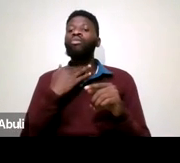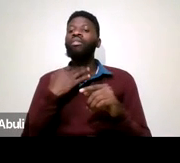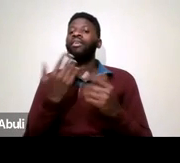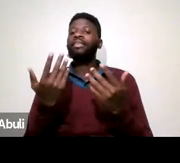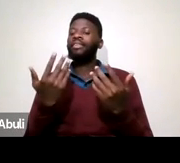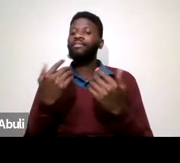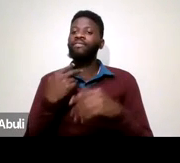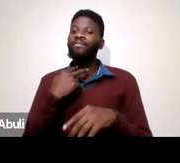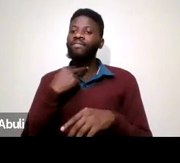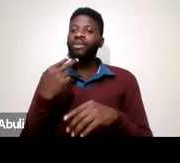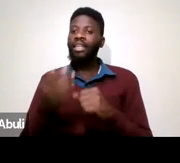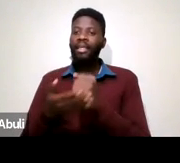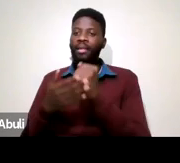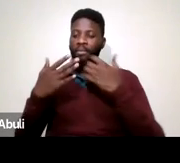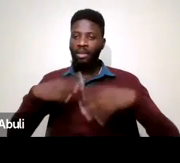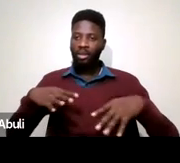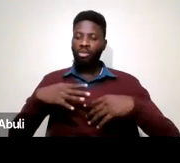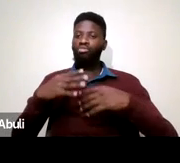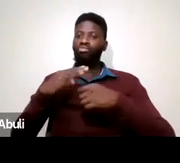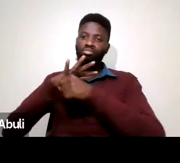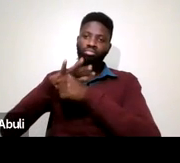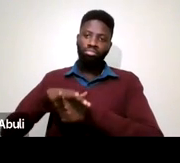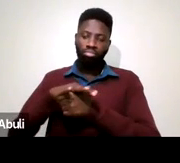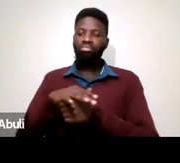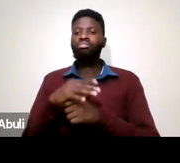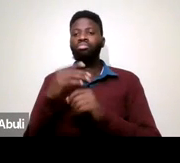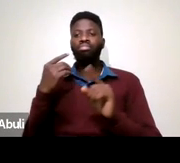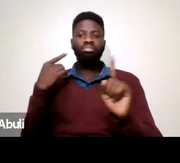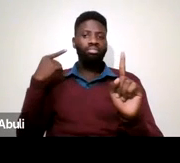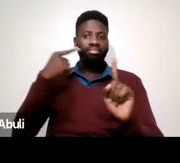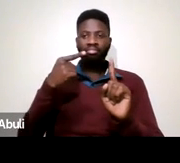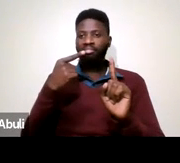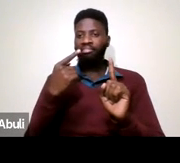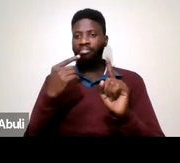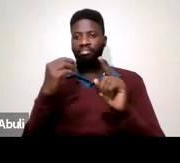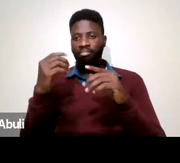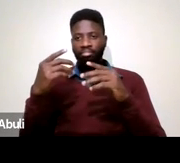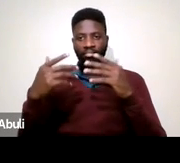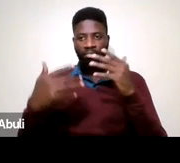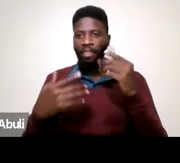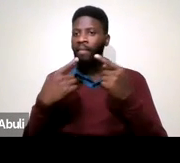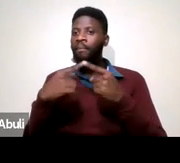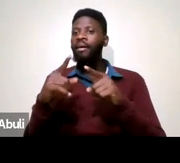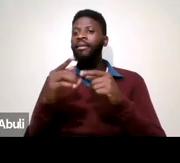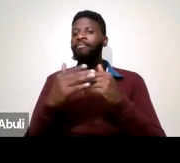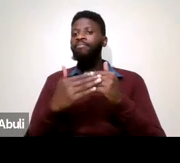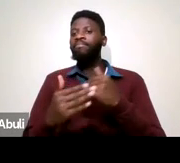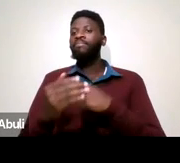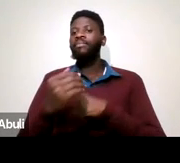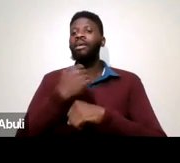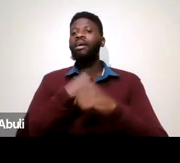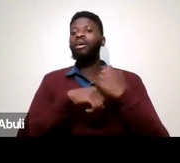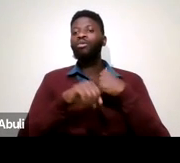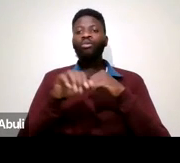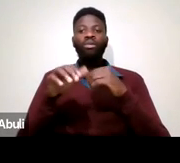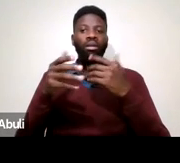underserved. There's so many goals that you guys have. But now let's see how to go about that. By setting